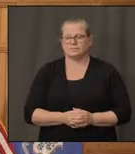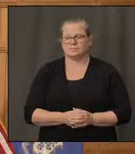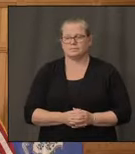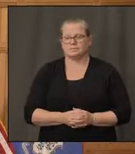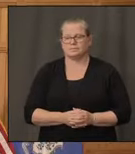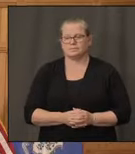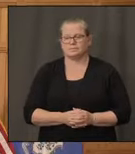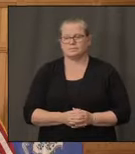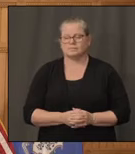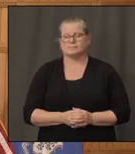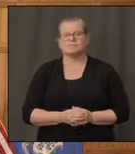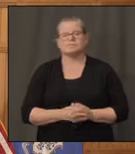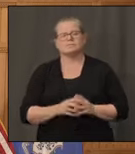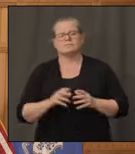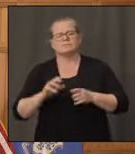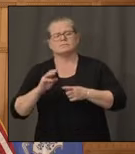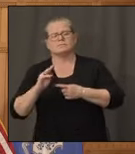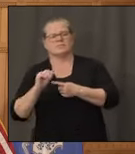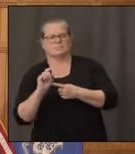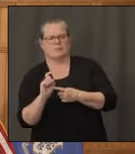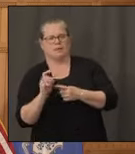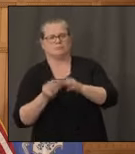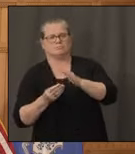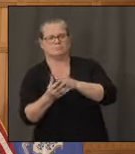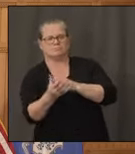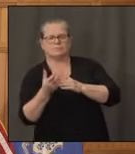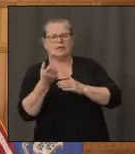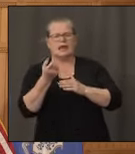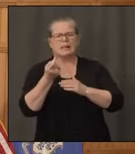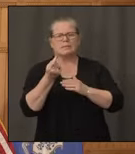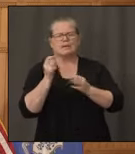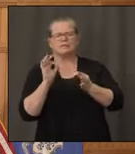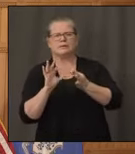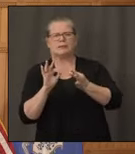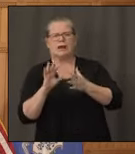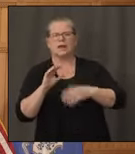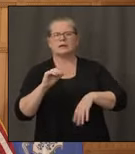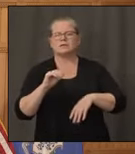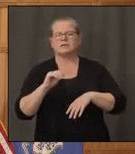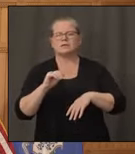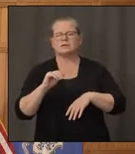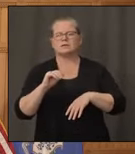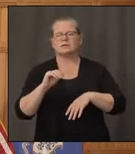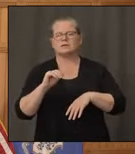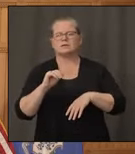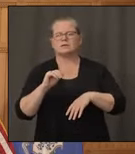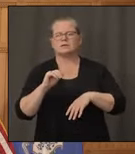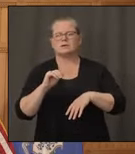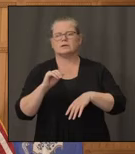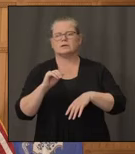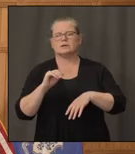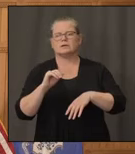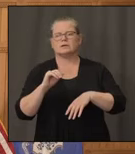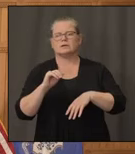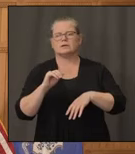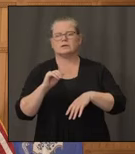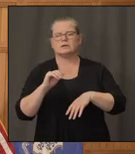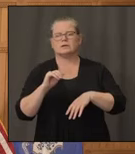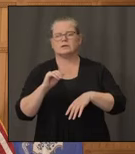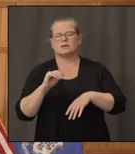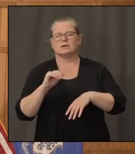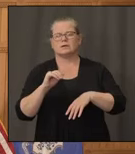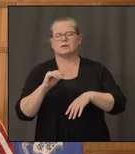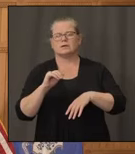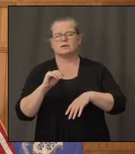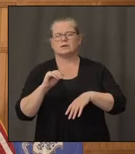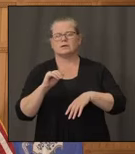We are a little bit of feedback. Shante, if you could mute yourself when you're getting the answer to